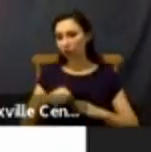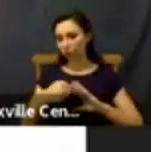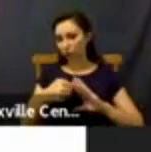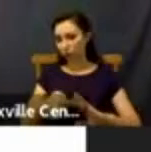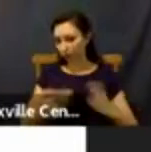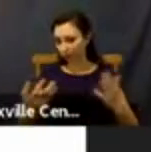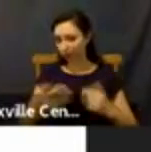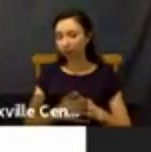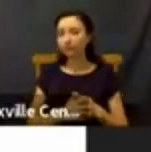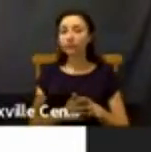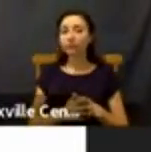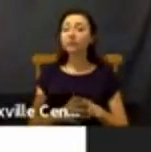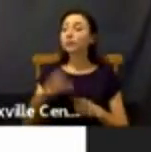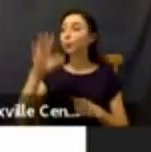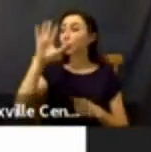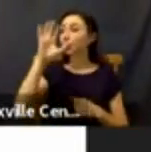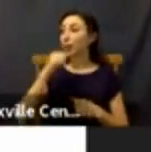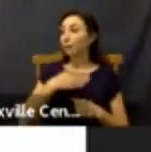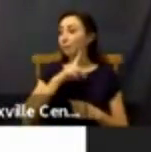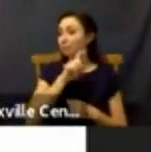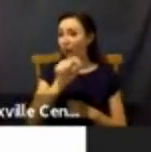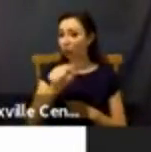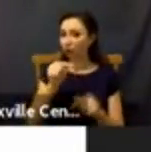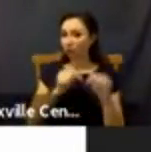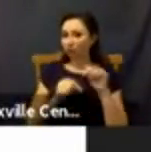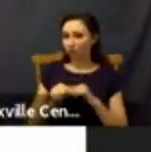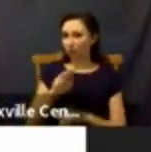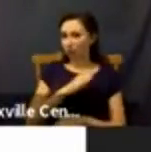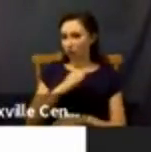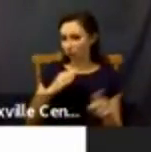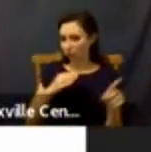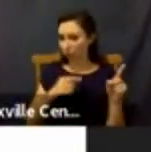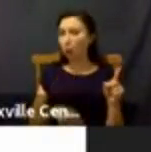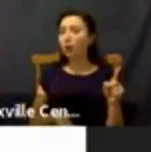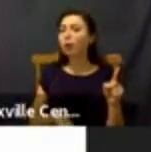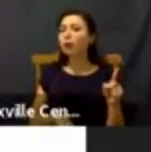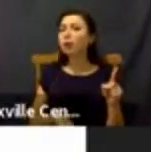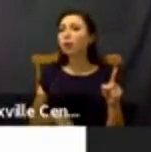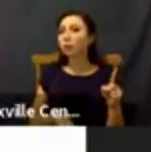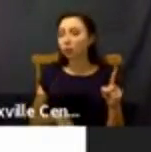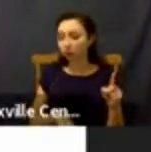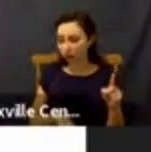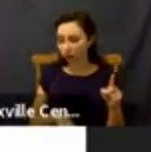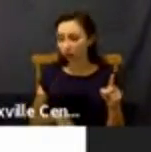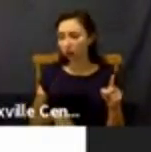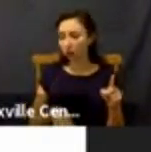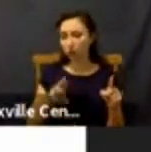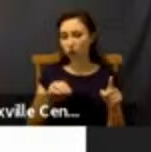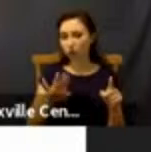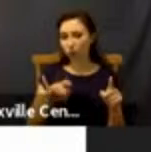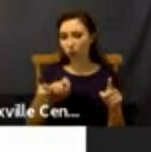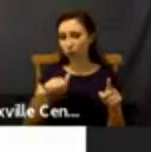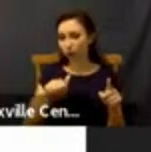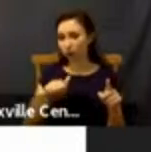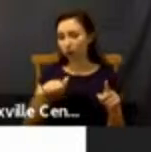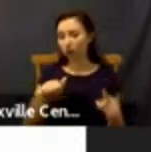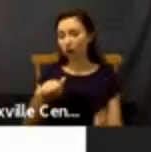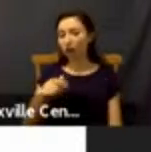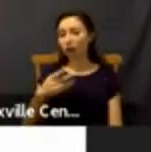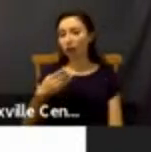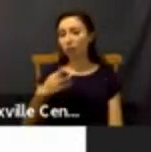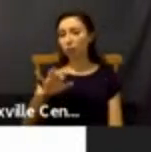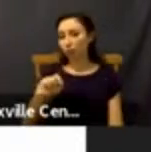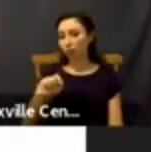So I guess my question back to the board, and Roberta and Keith Britt might take my head off for